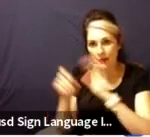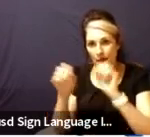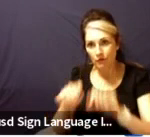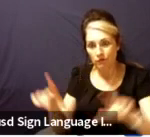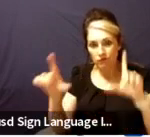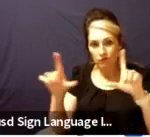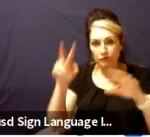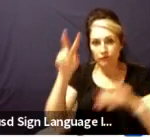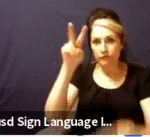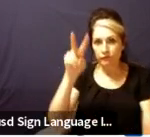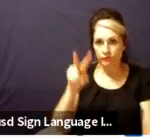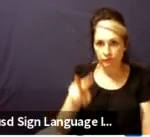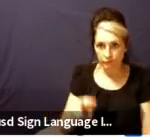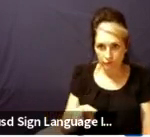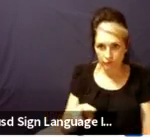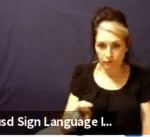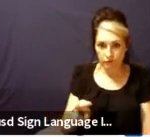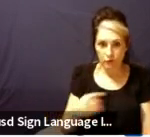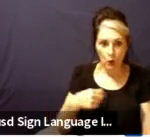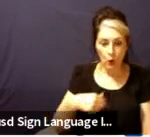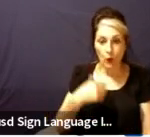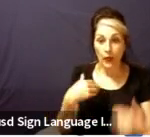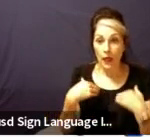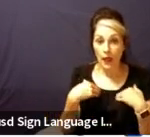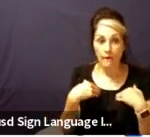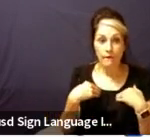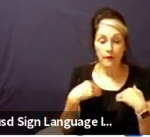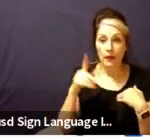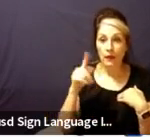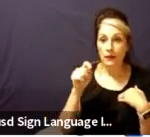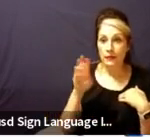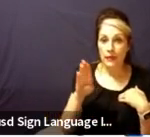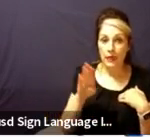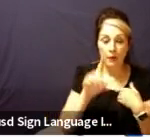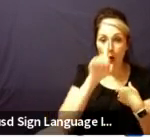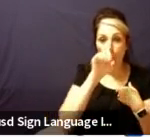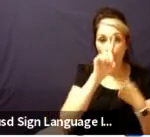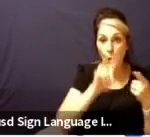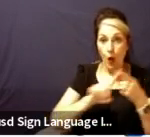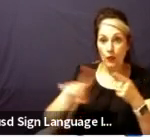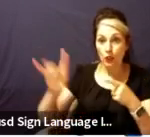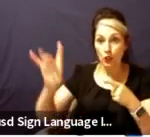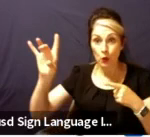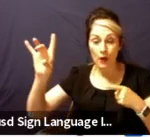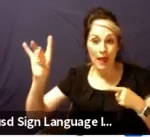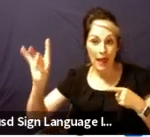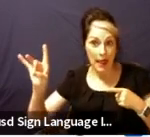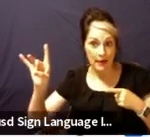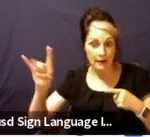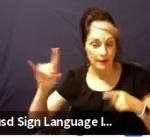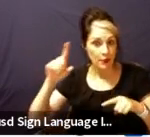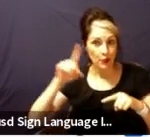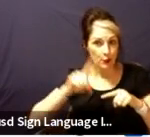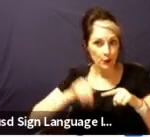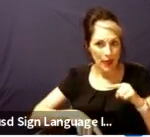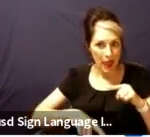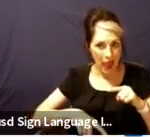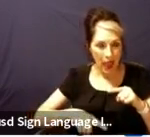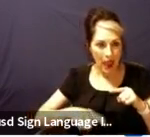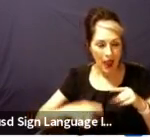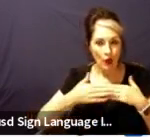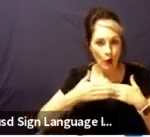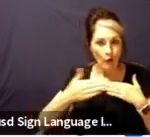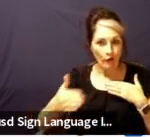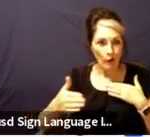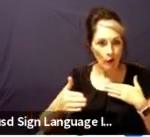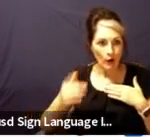Down here, we have tabs 1 through 8. And you can't finish or you can't move forward